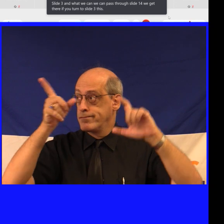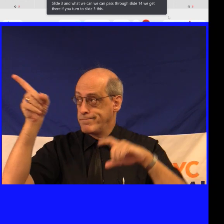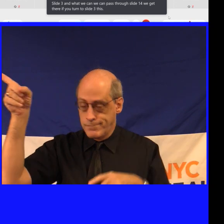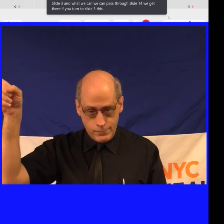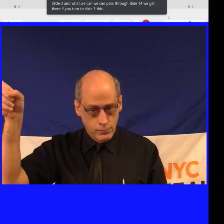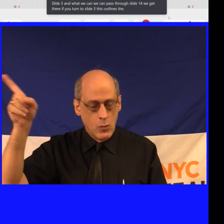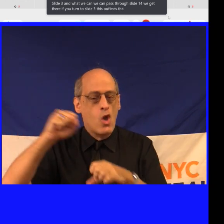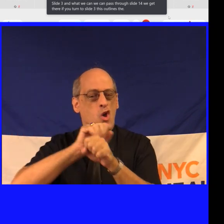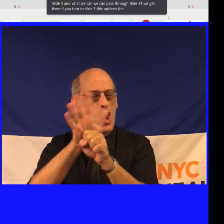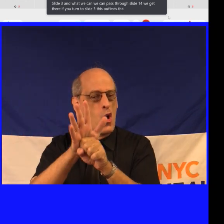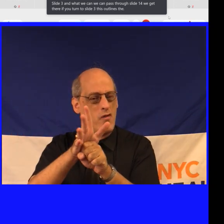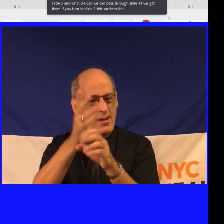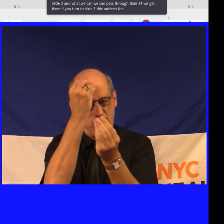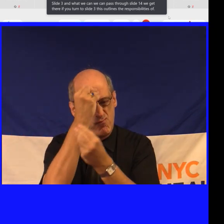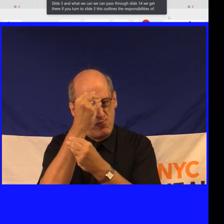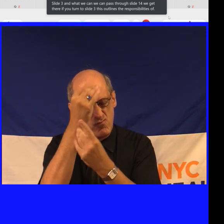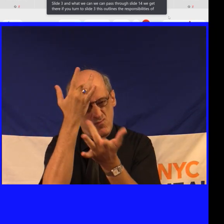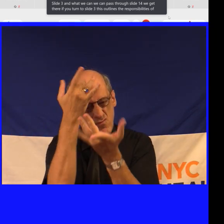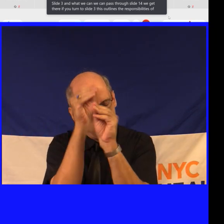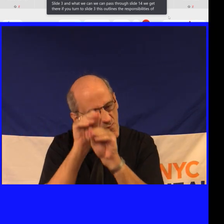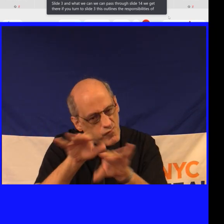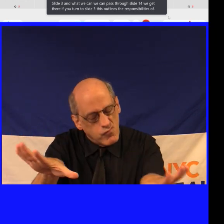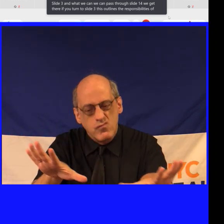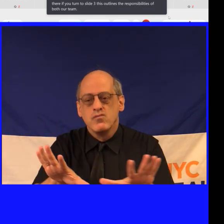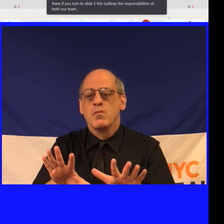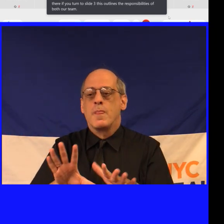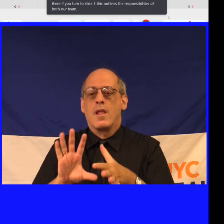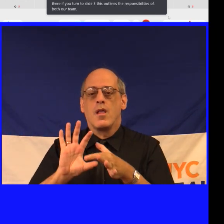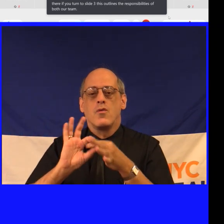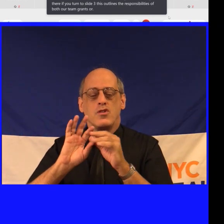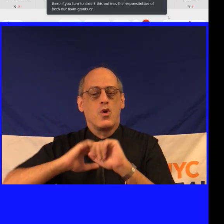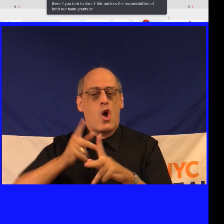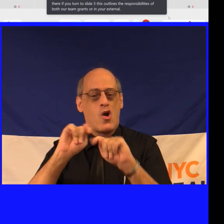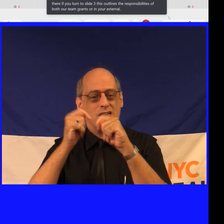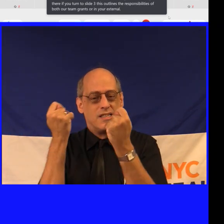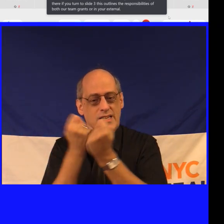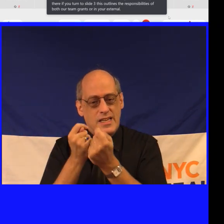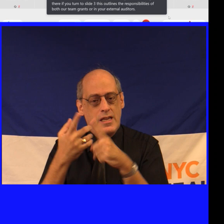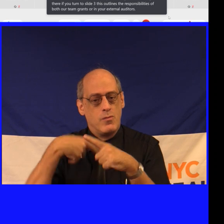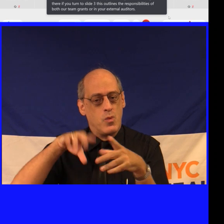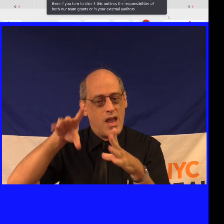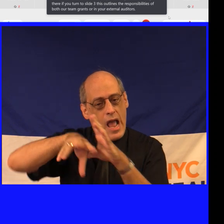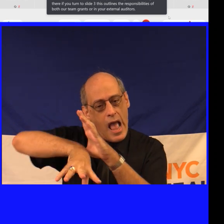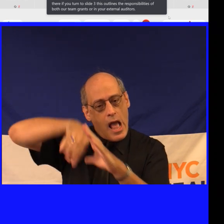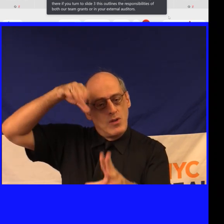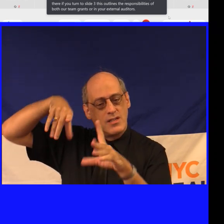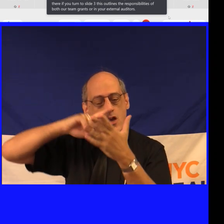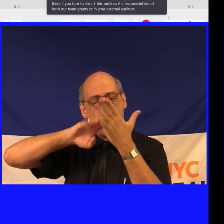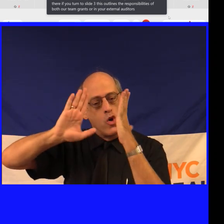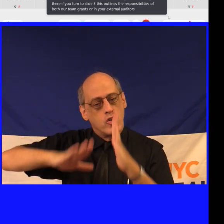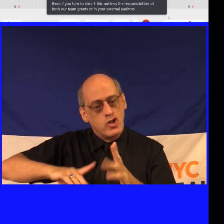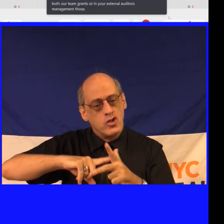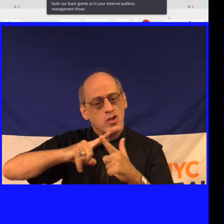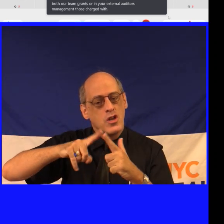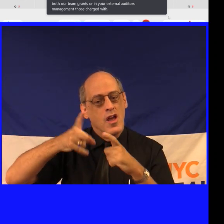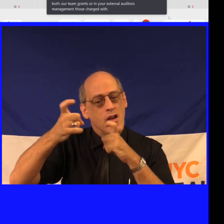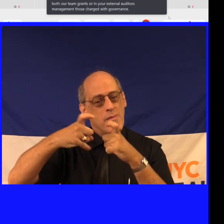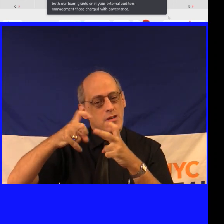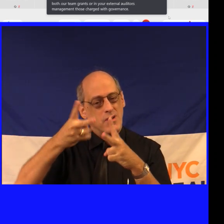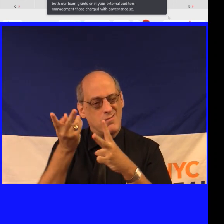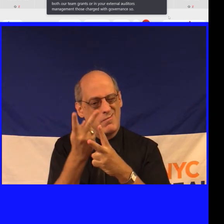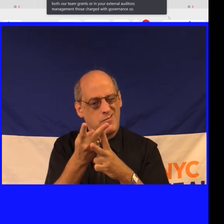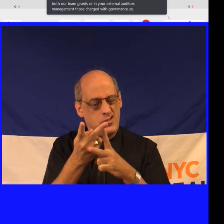outlines the responsibilities of both our team, Grant Thornton, your external auditors, management, those charged with governance.